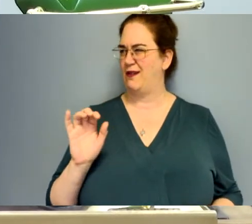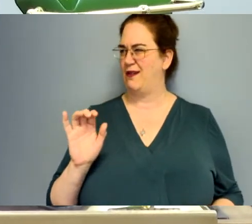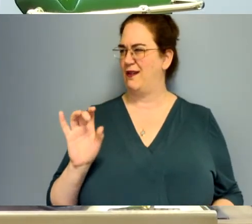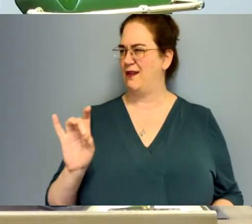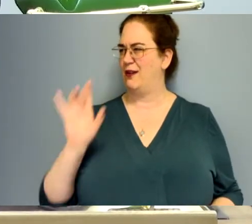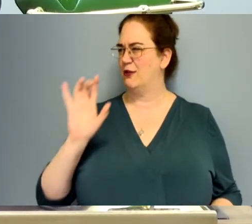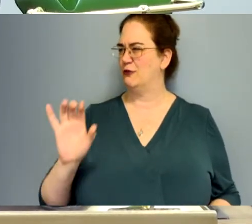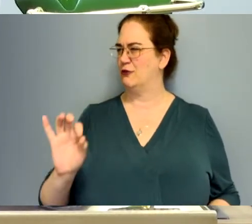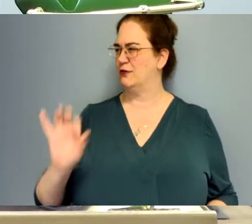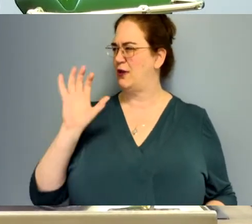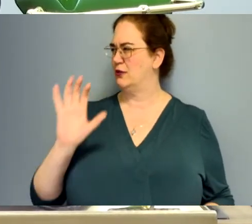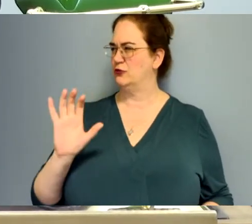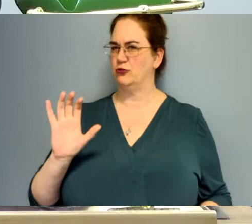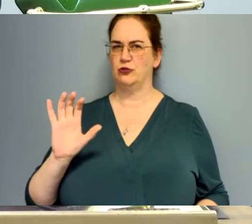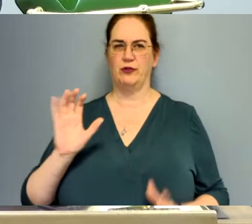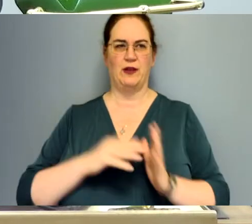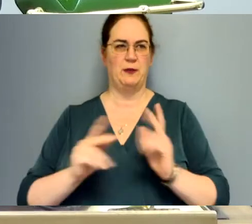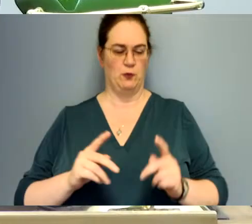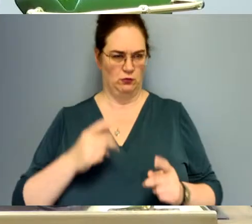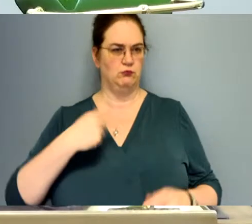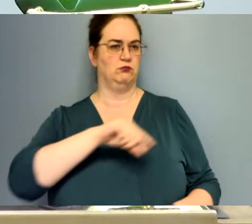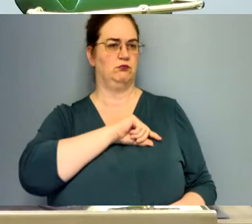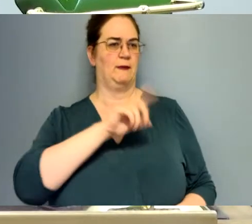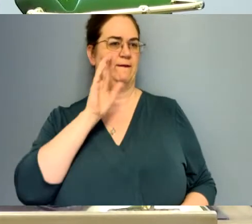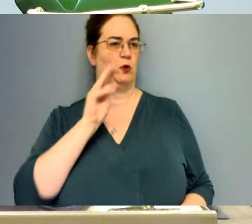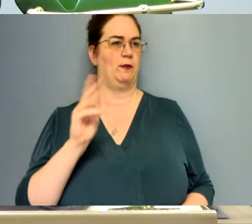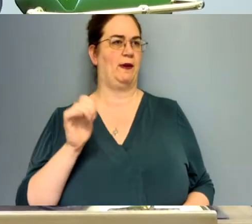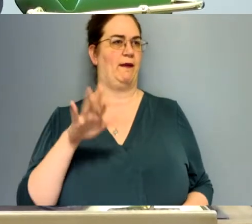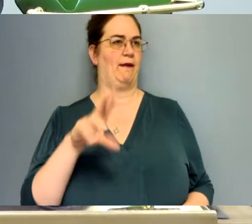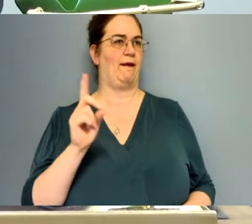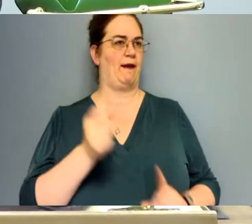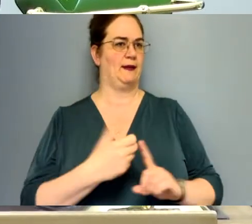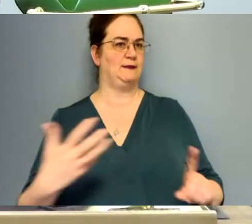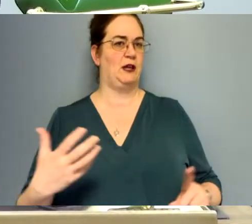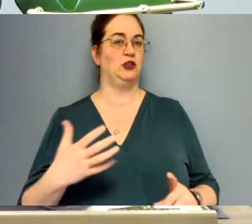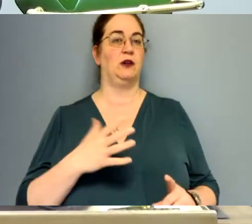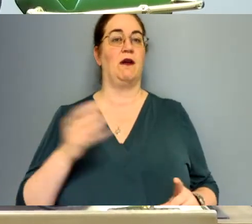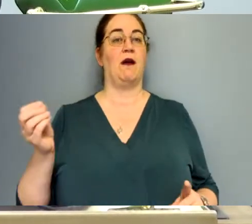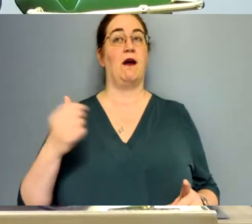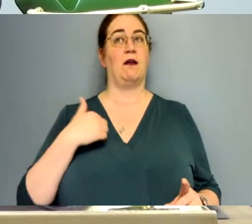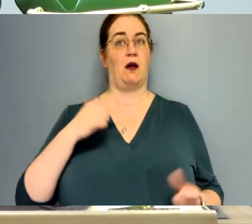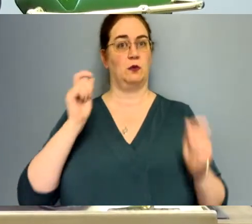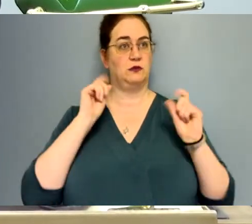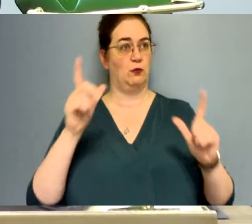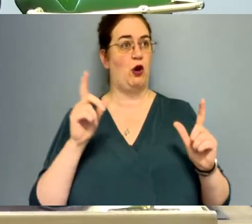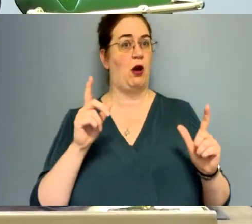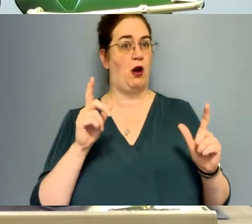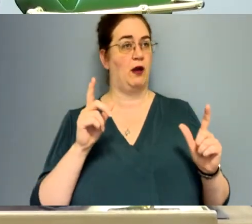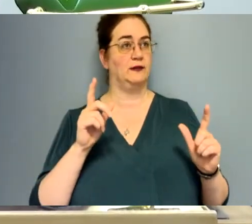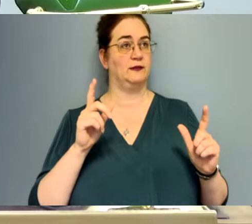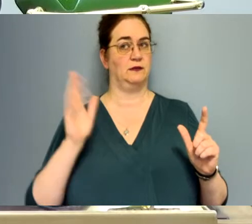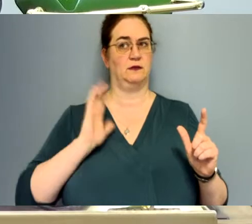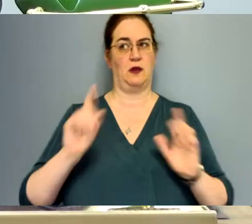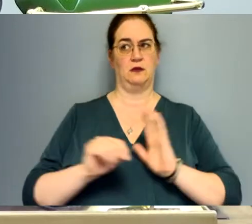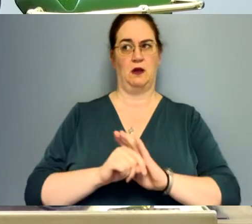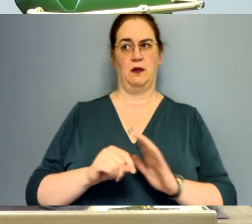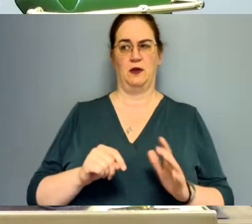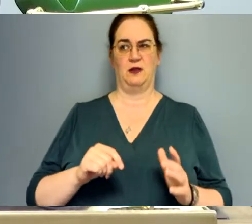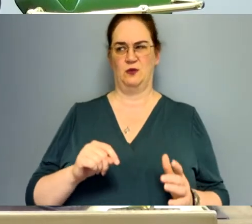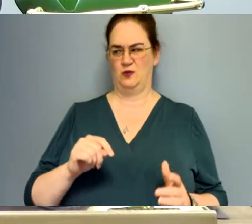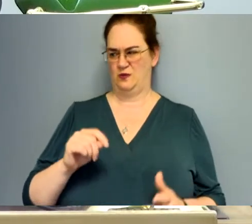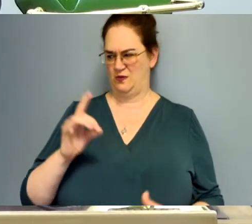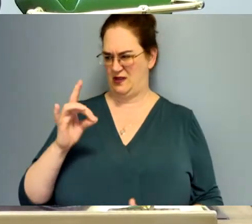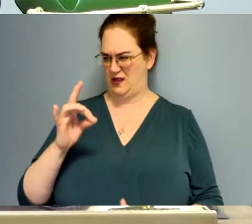900,000 people that now qualify for Medicaid expansion. And I was surprised to learn at that time, and this was 8